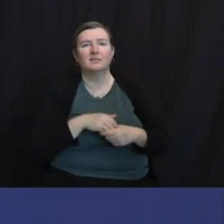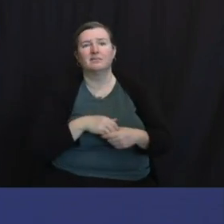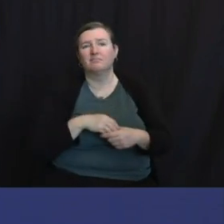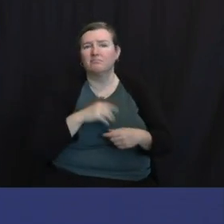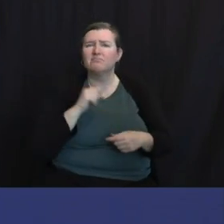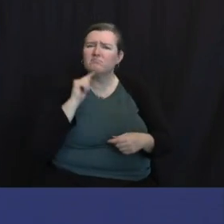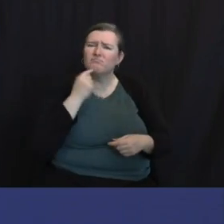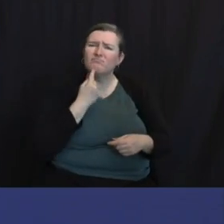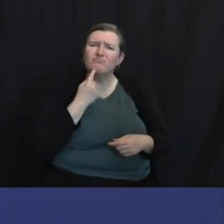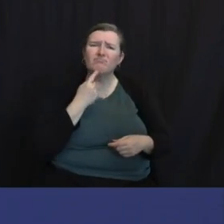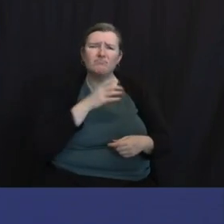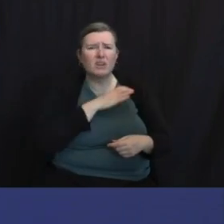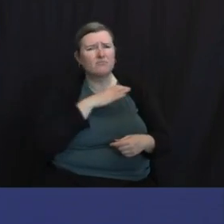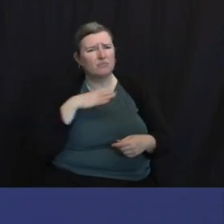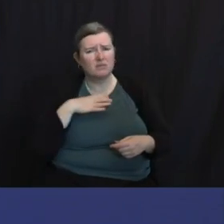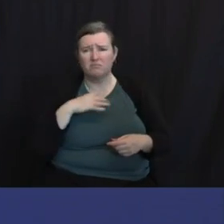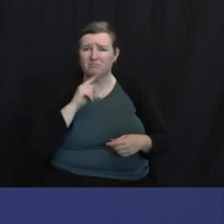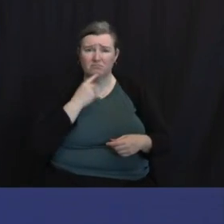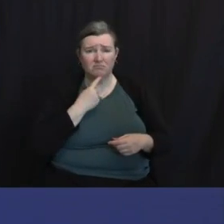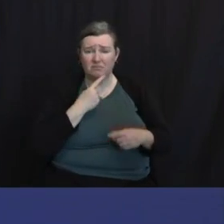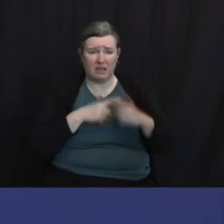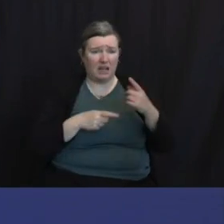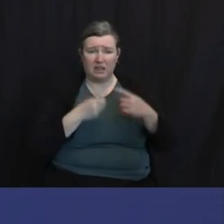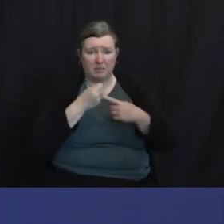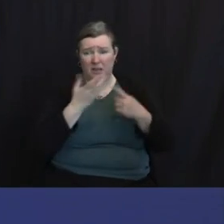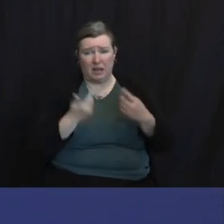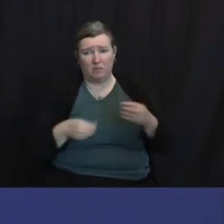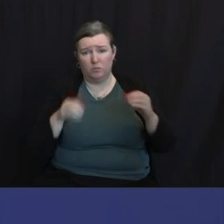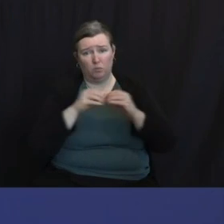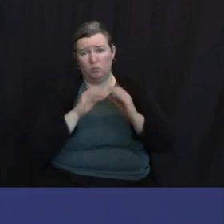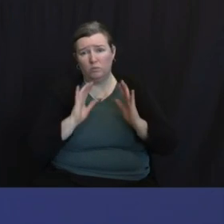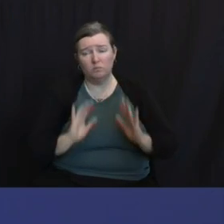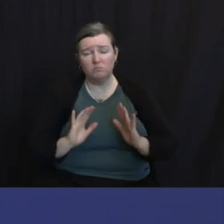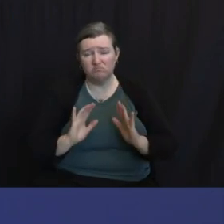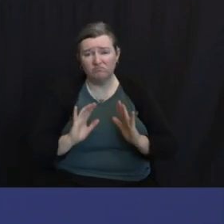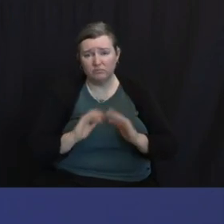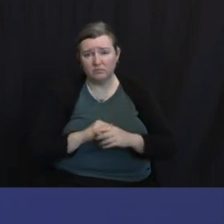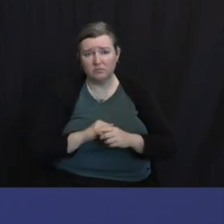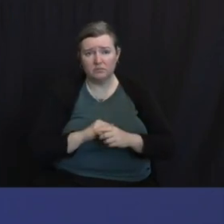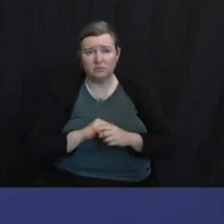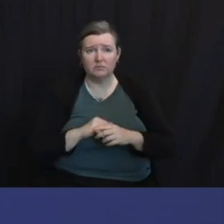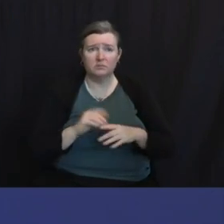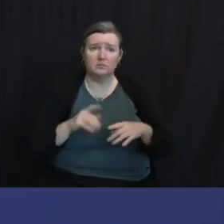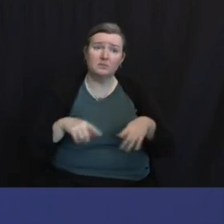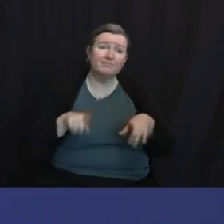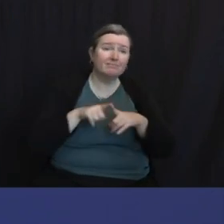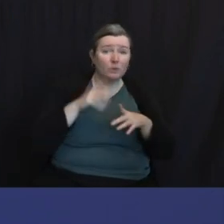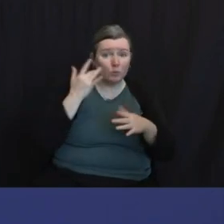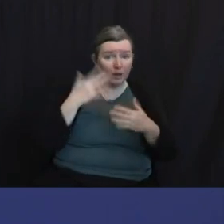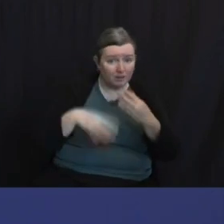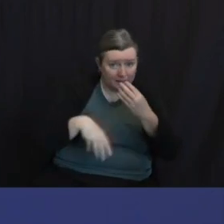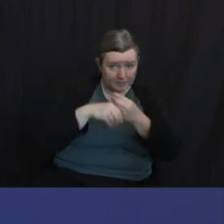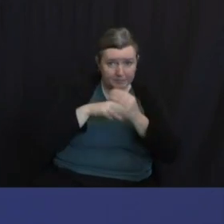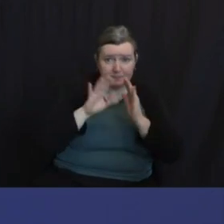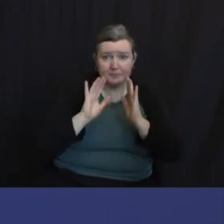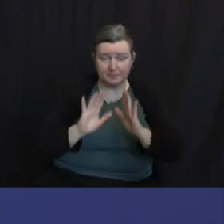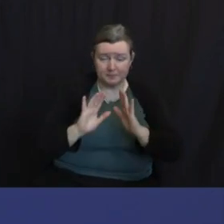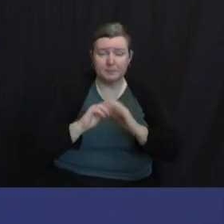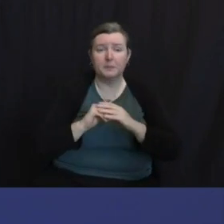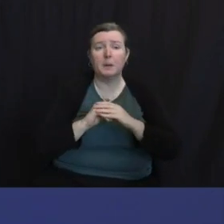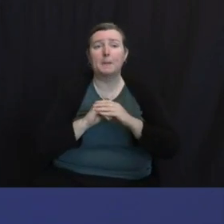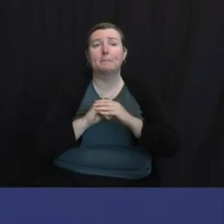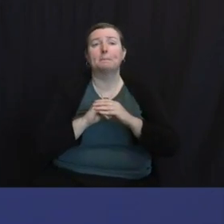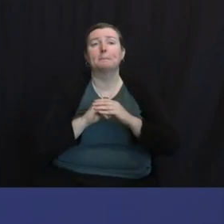it seriously. I've got no more color on that. But I do want to say this because you asked it. At the same time, I want to remind everybody